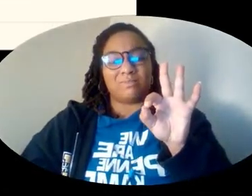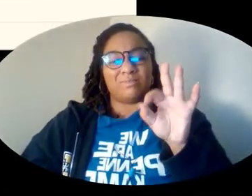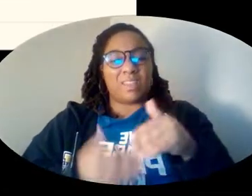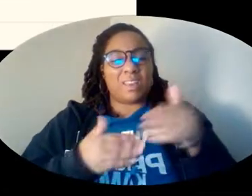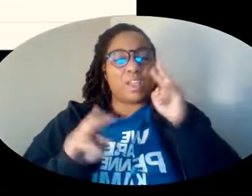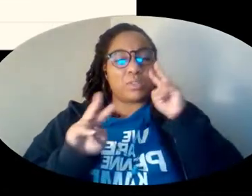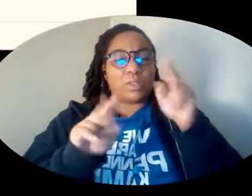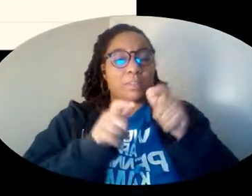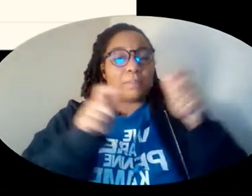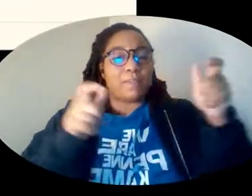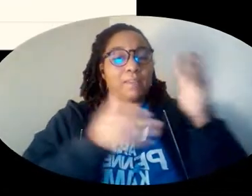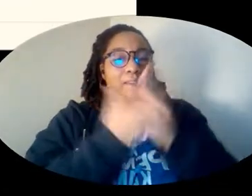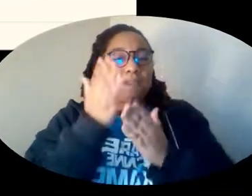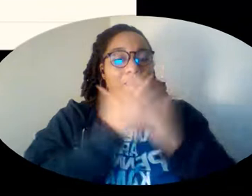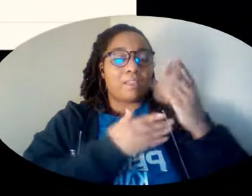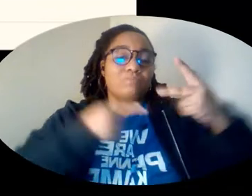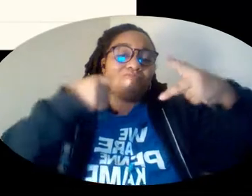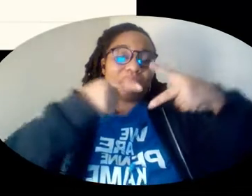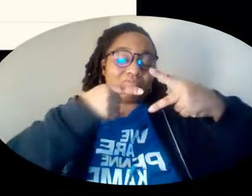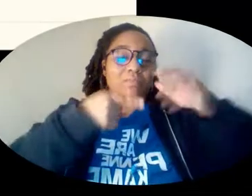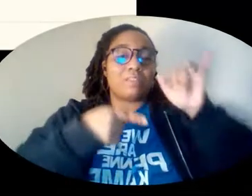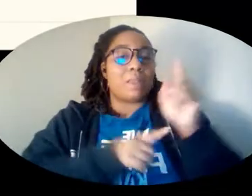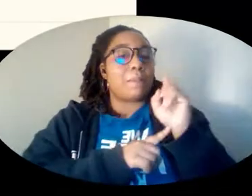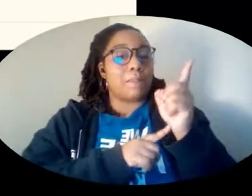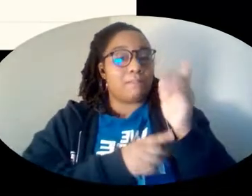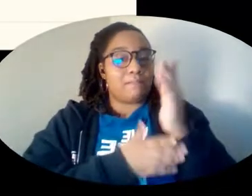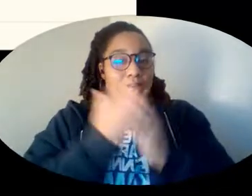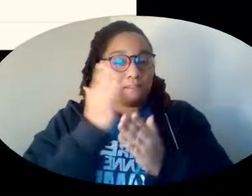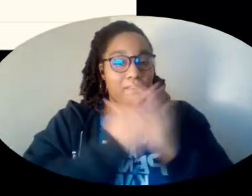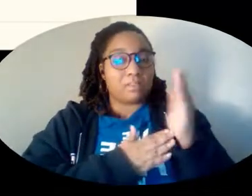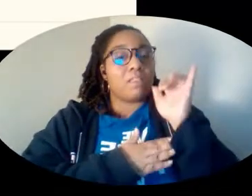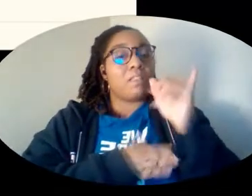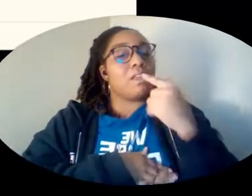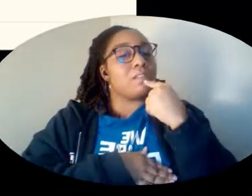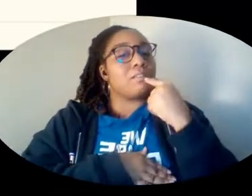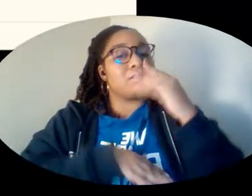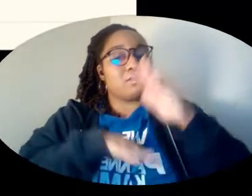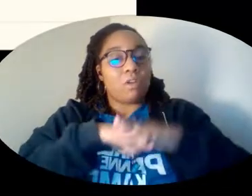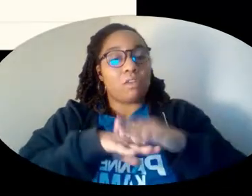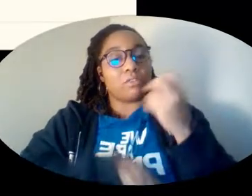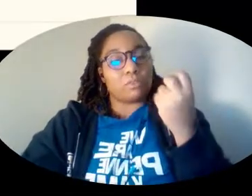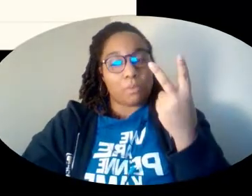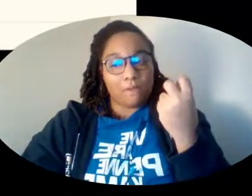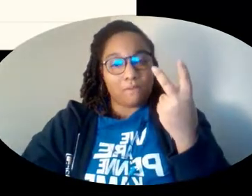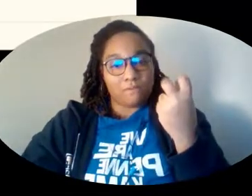Next, you look at the big hand. That's the minute hand. The minute hand is on the 12.